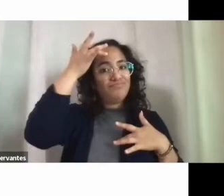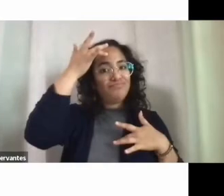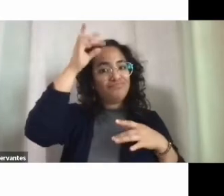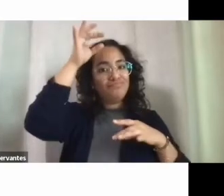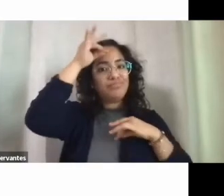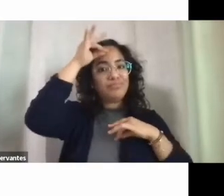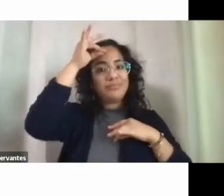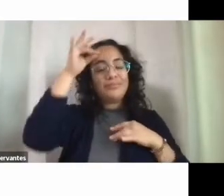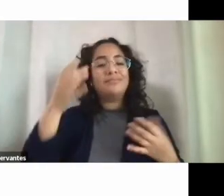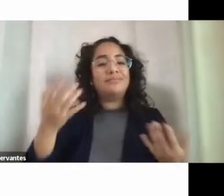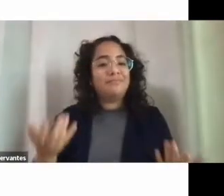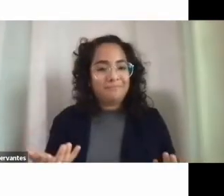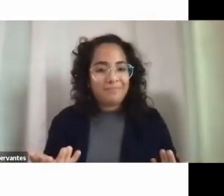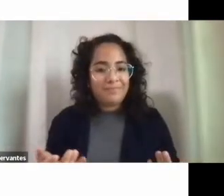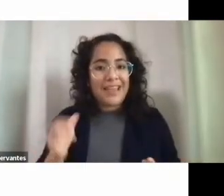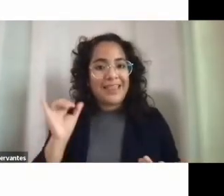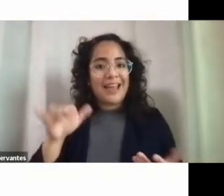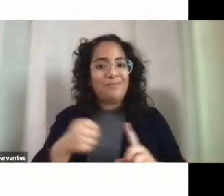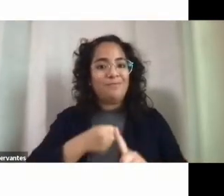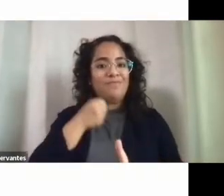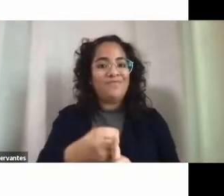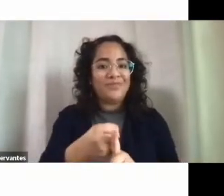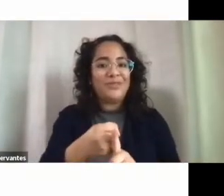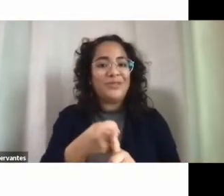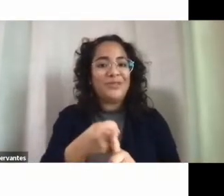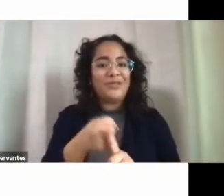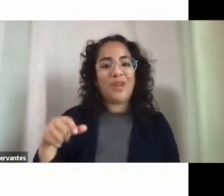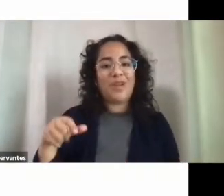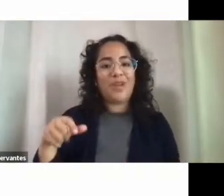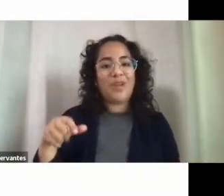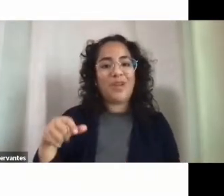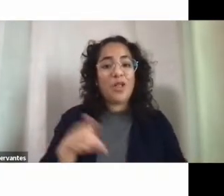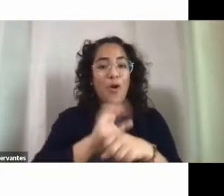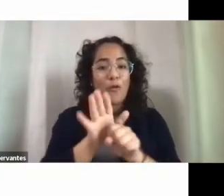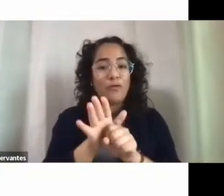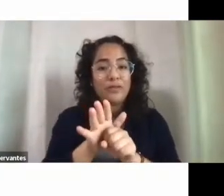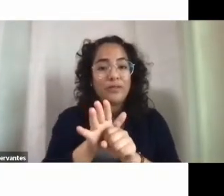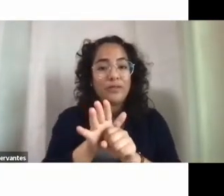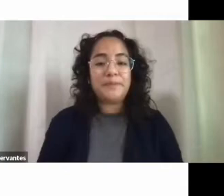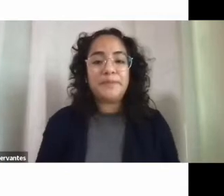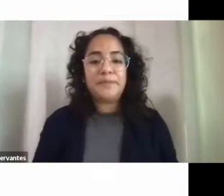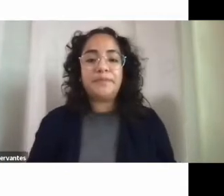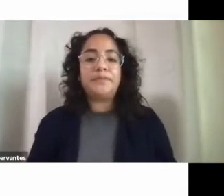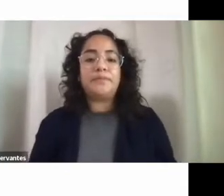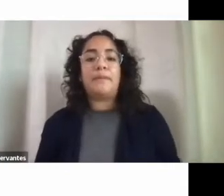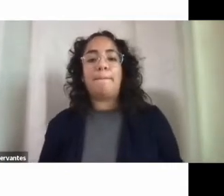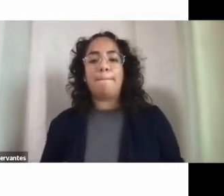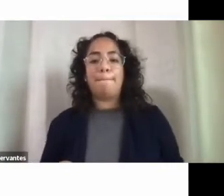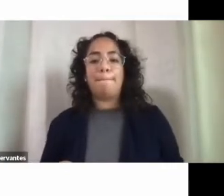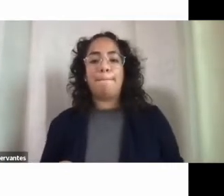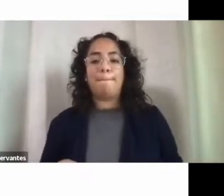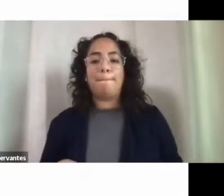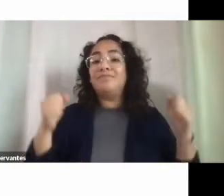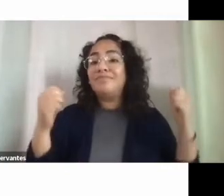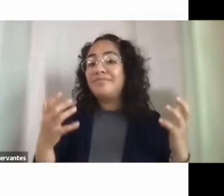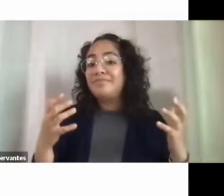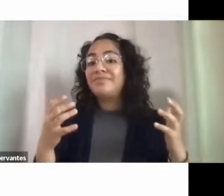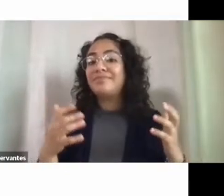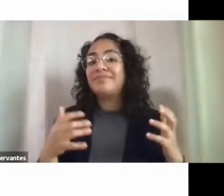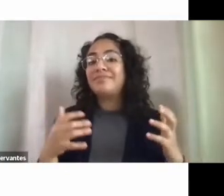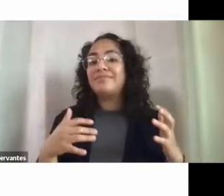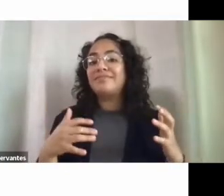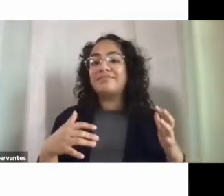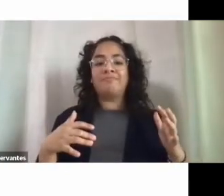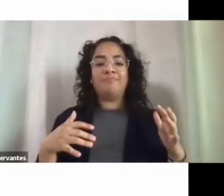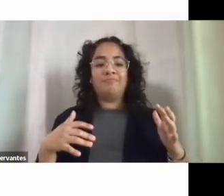contributor to long COVID. There's also a lot of interest in inflammation in a person's body,